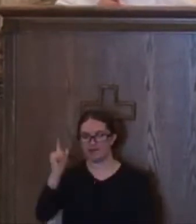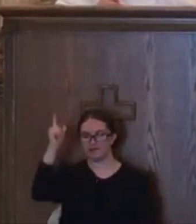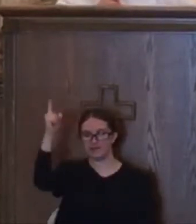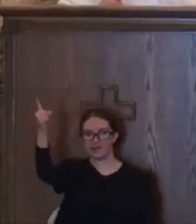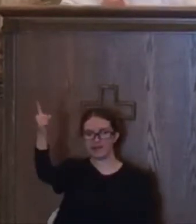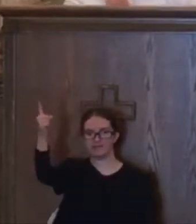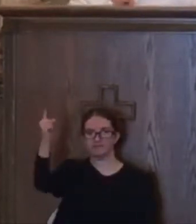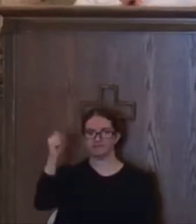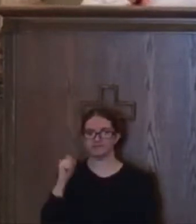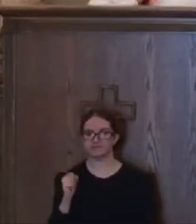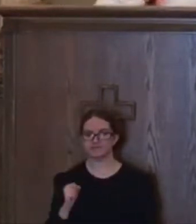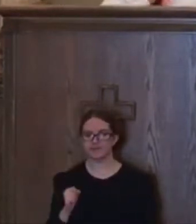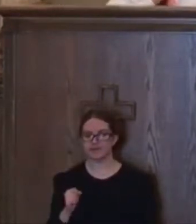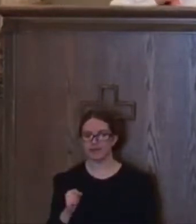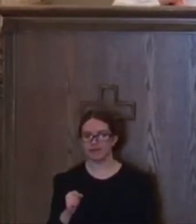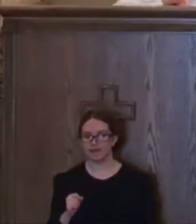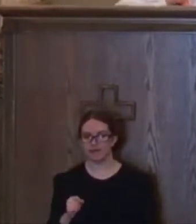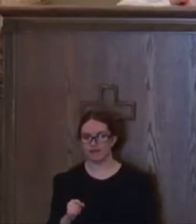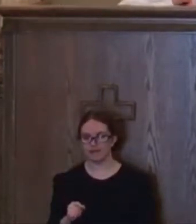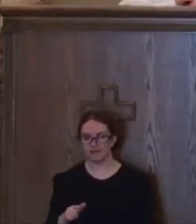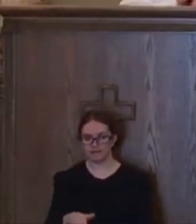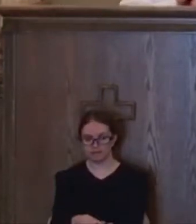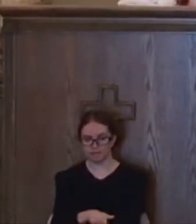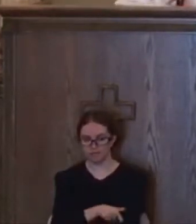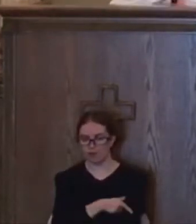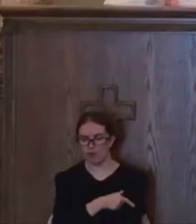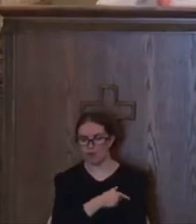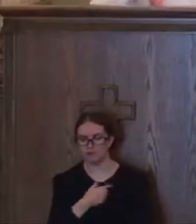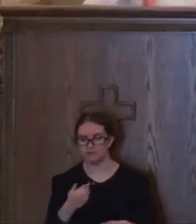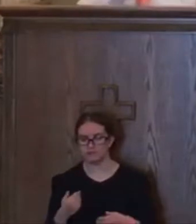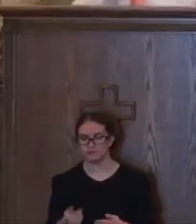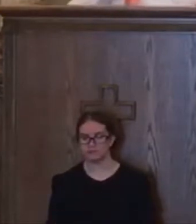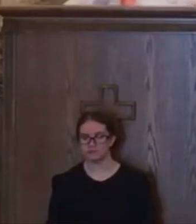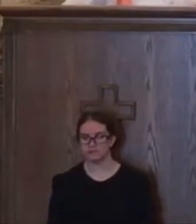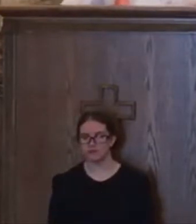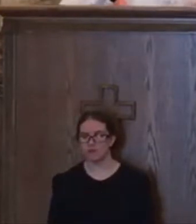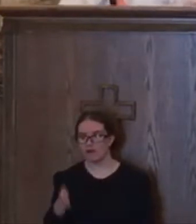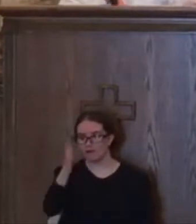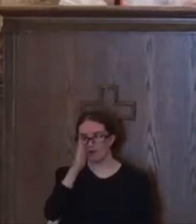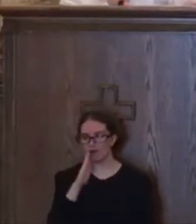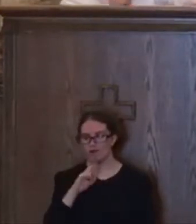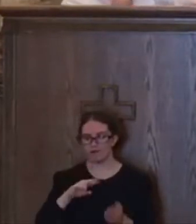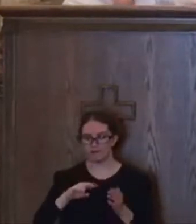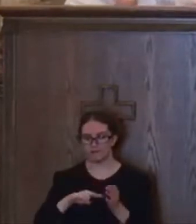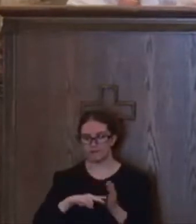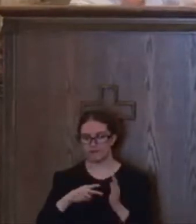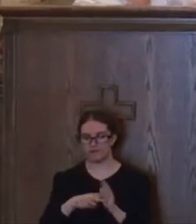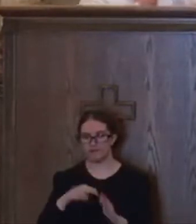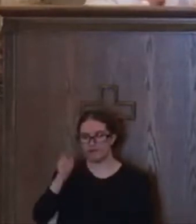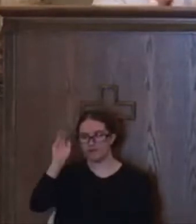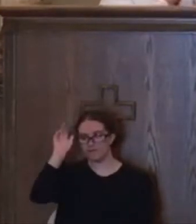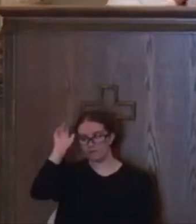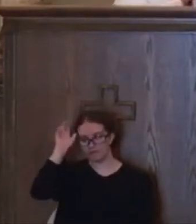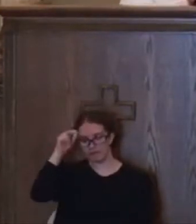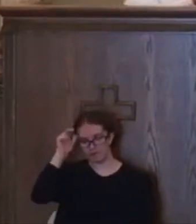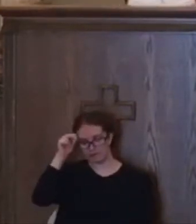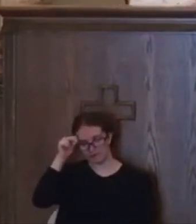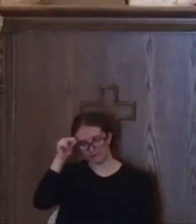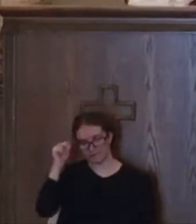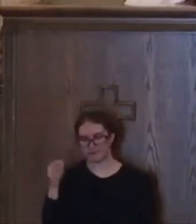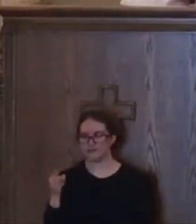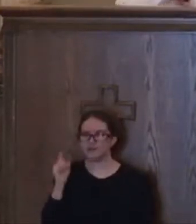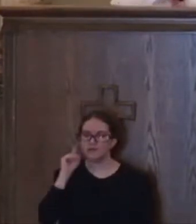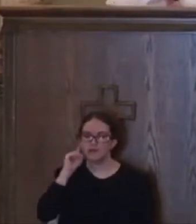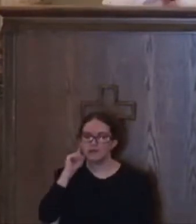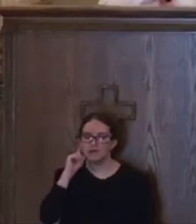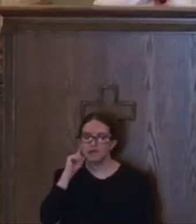him, though he bear long with them. What God is saying is, if your enemies will hear you, if